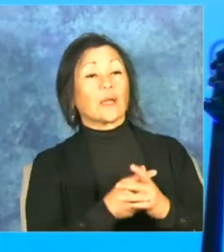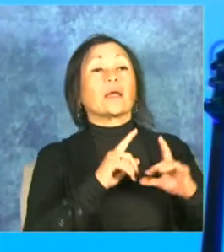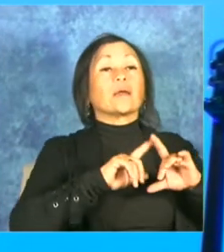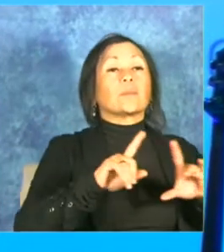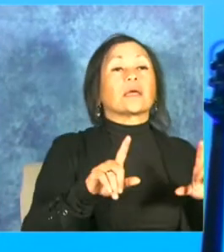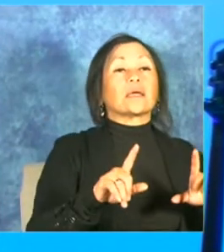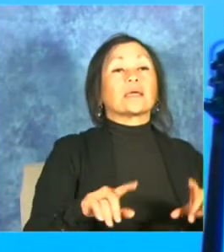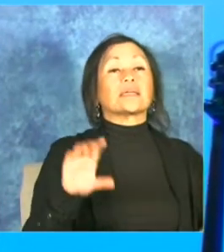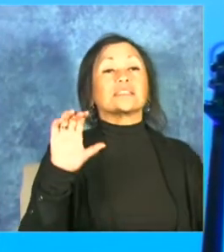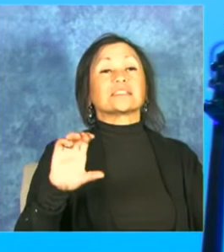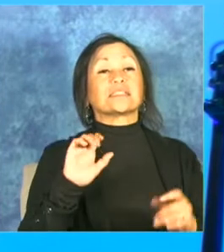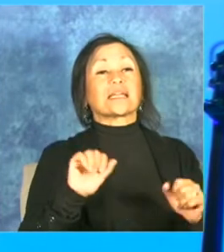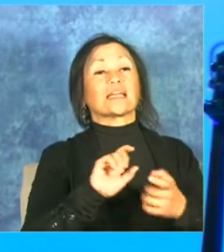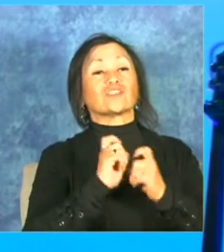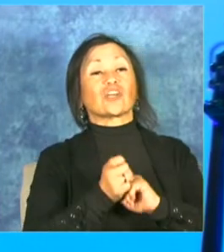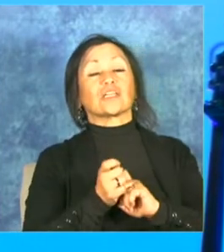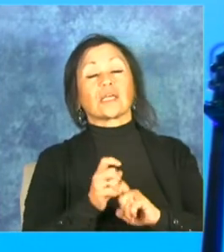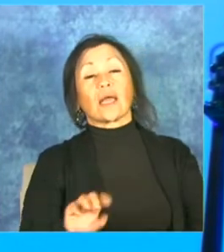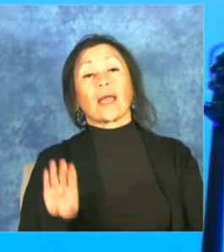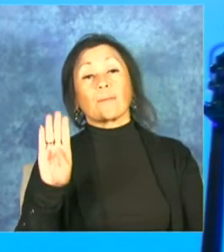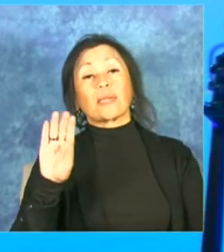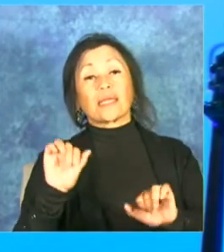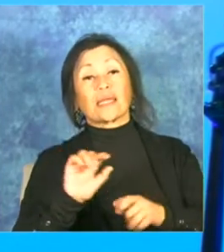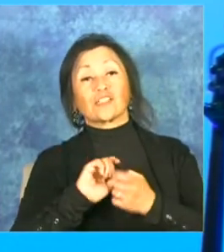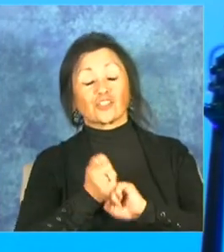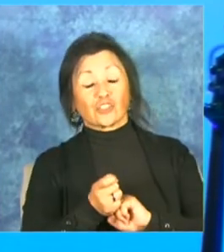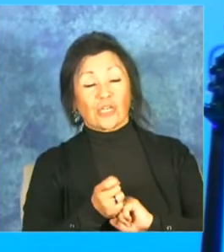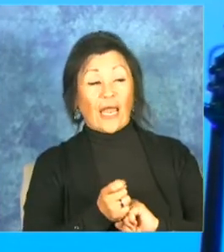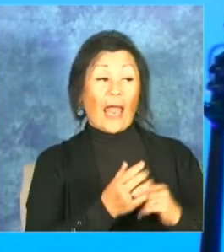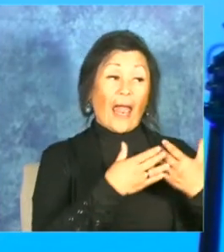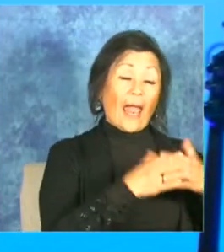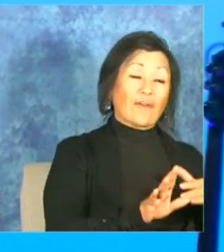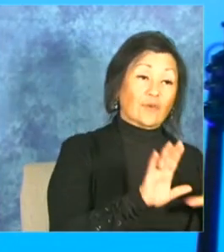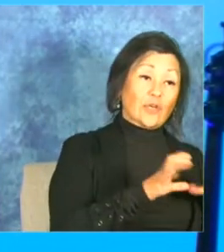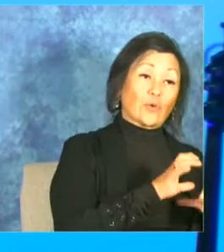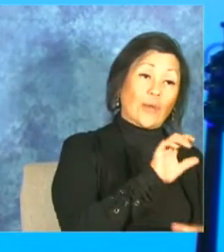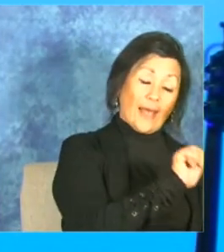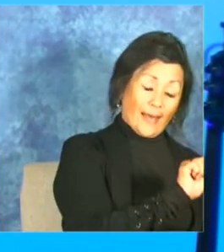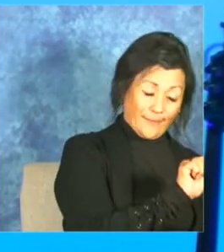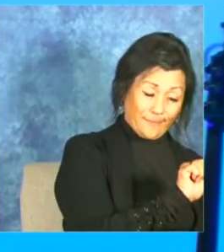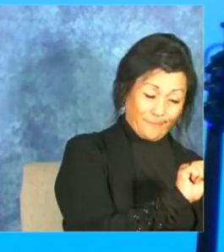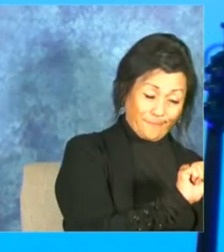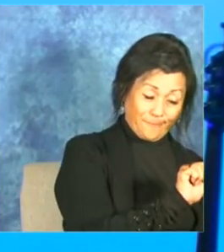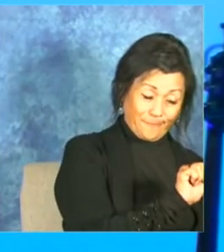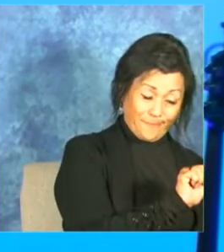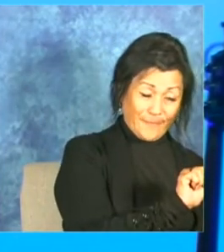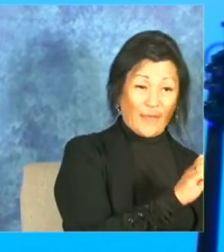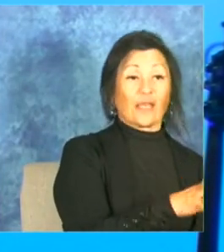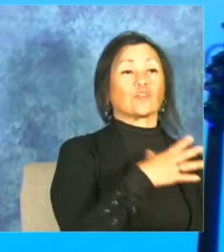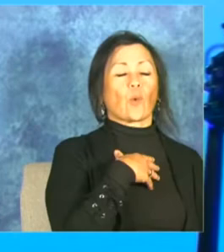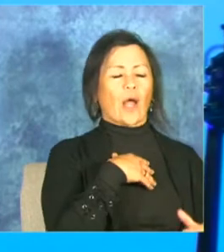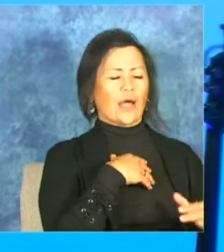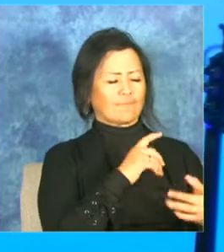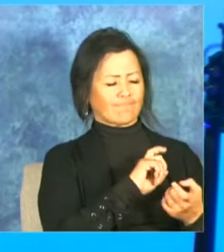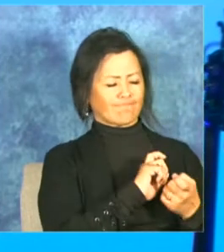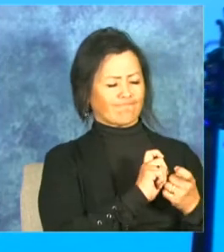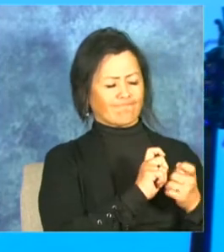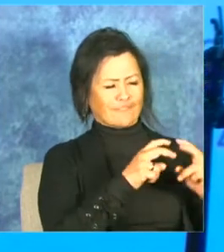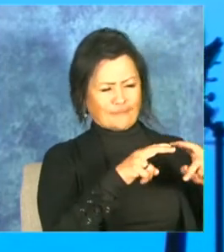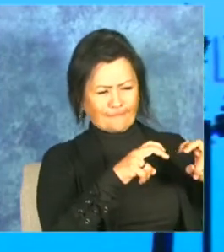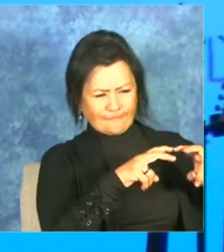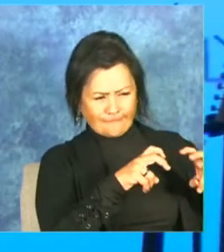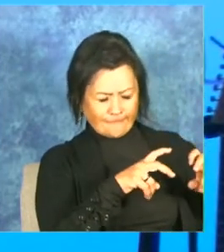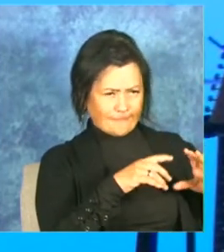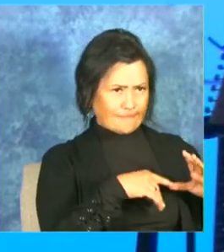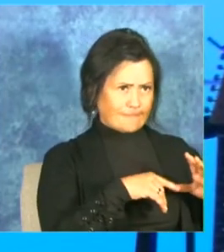But C can change and B can change after I do A. And so I reevaluate. You can